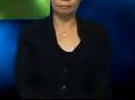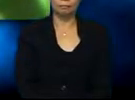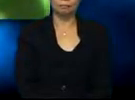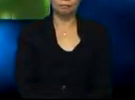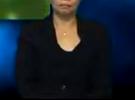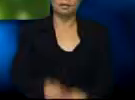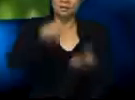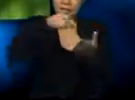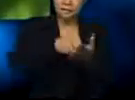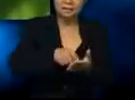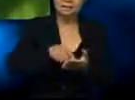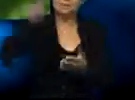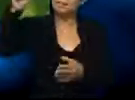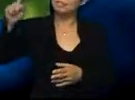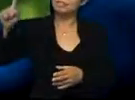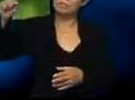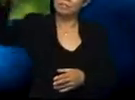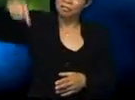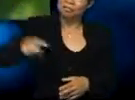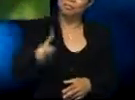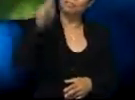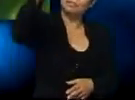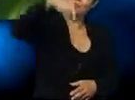This is a fly.